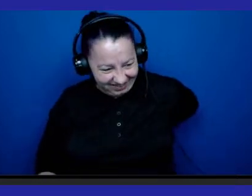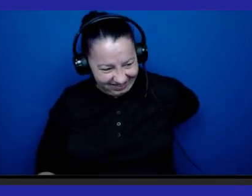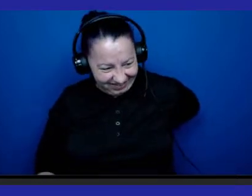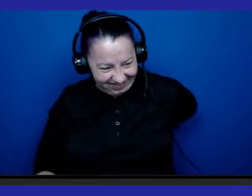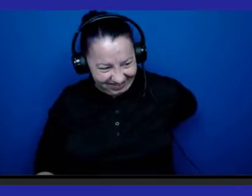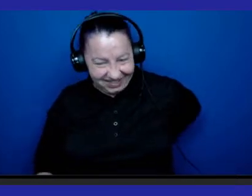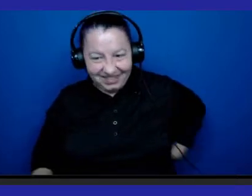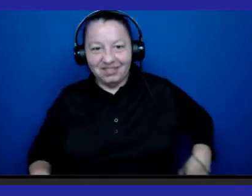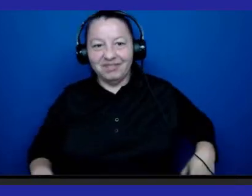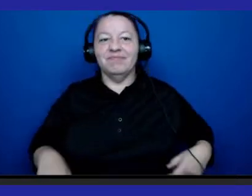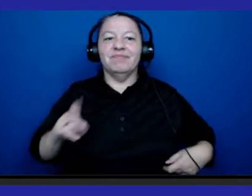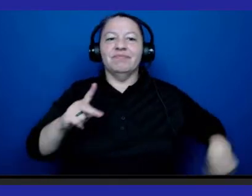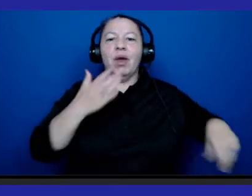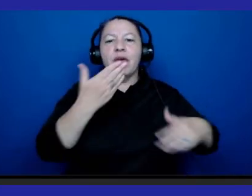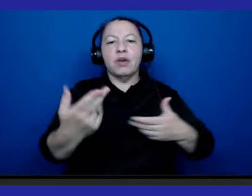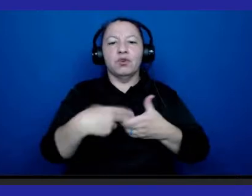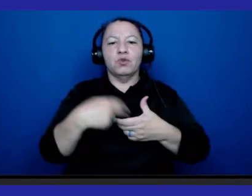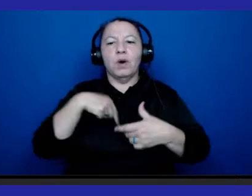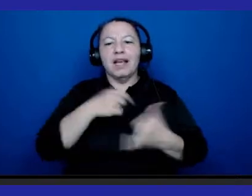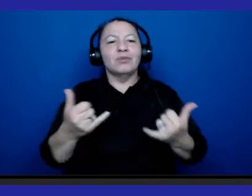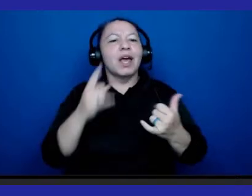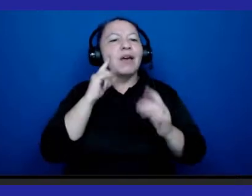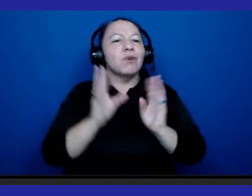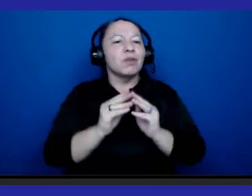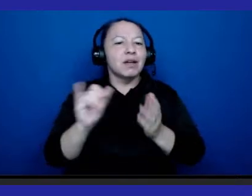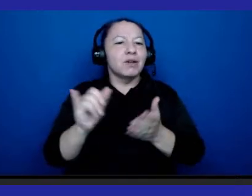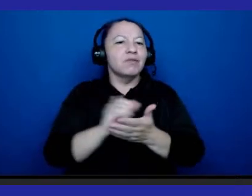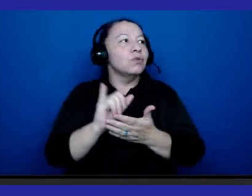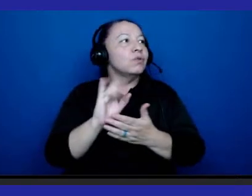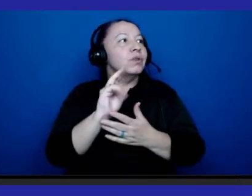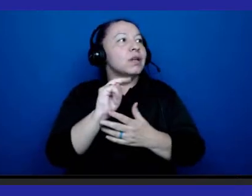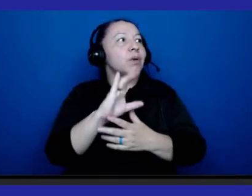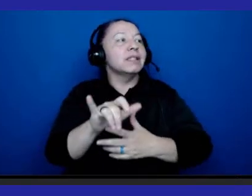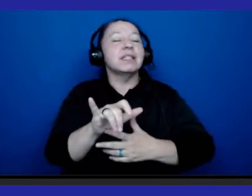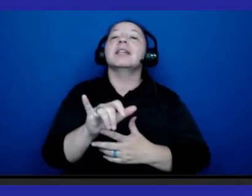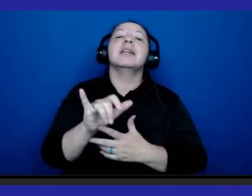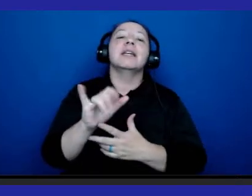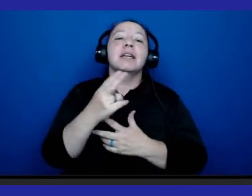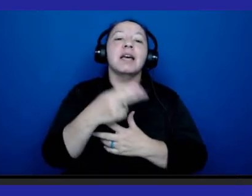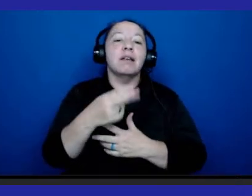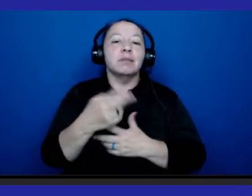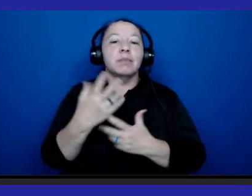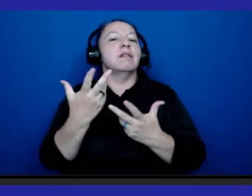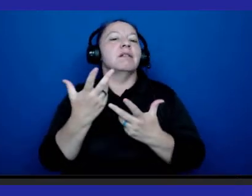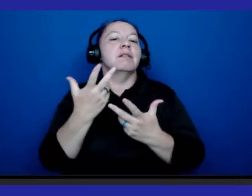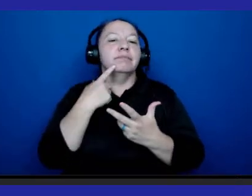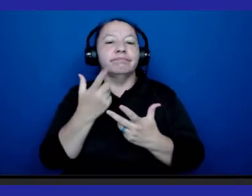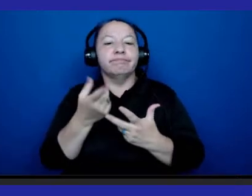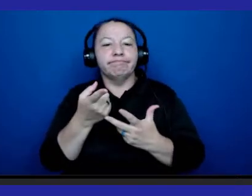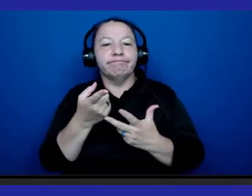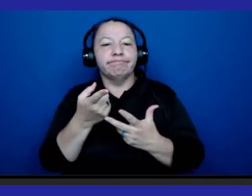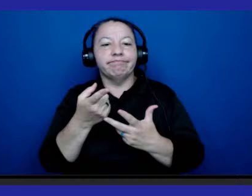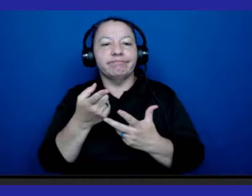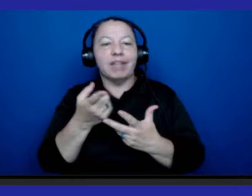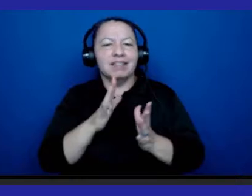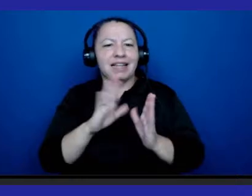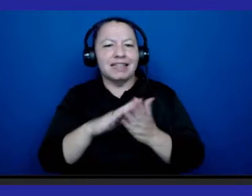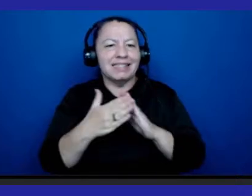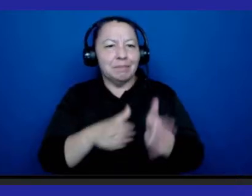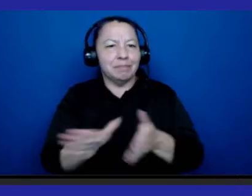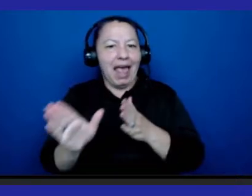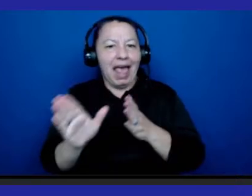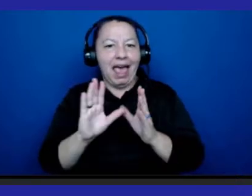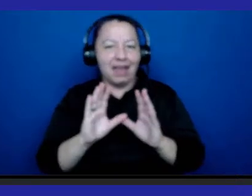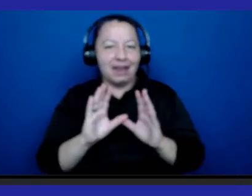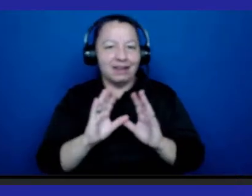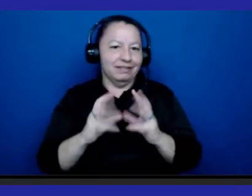Joining us today for the meeting of the New York City Health and Hospital Strategic Planning Committee. Today's meeting is officially called to